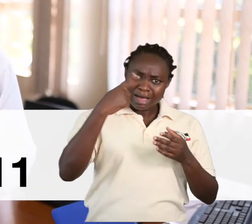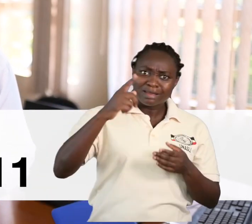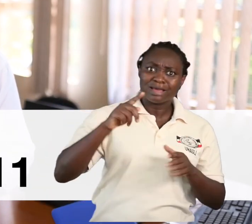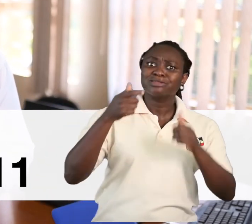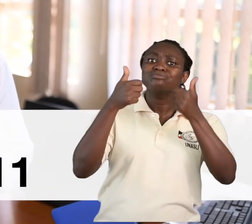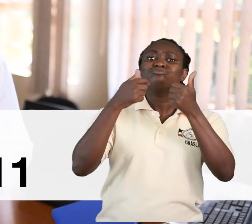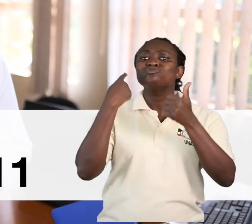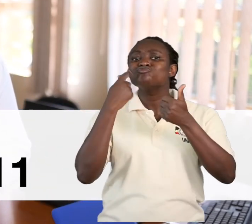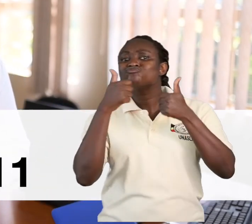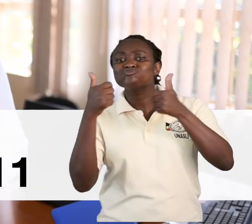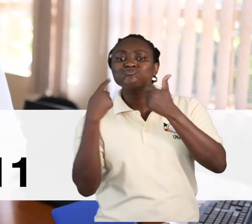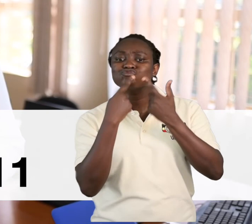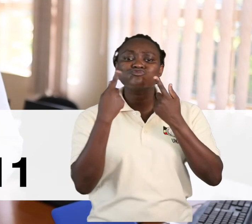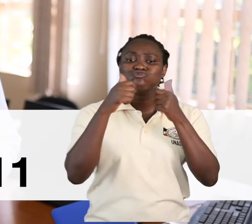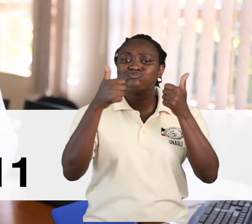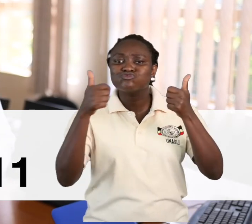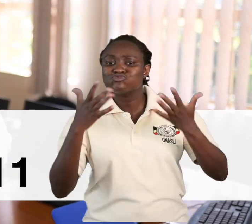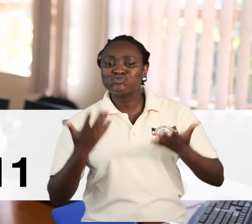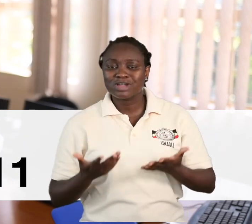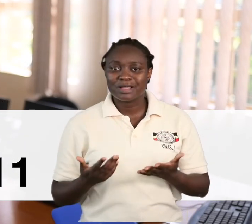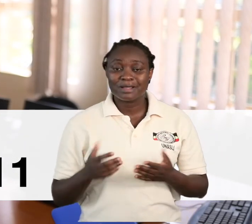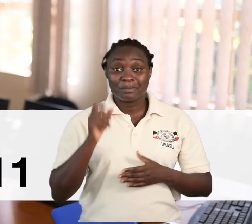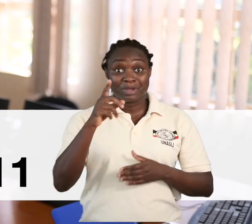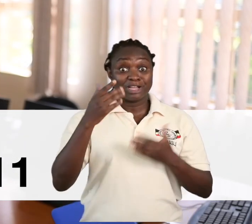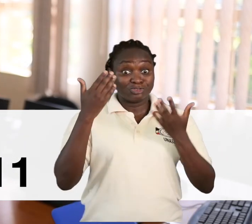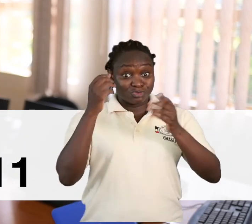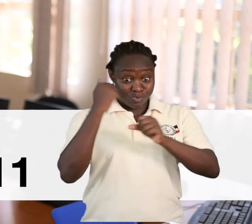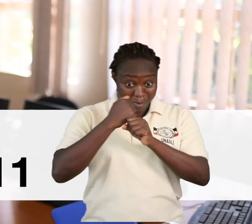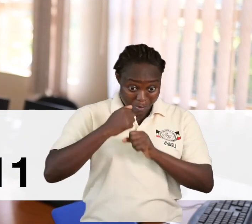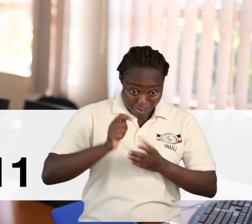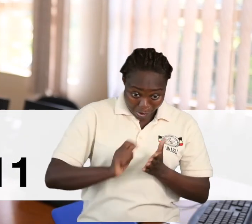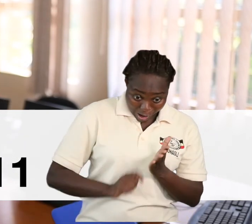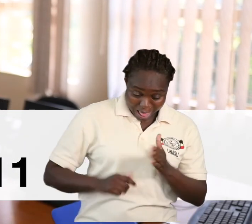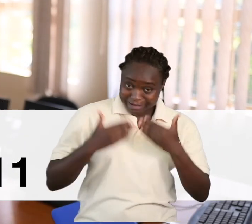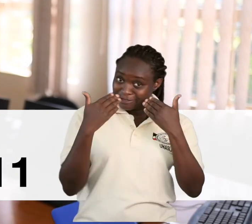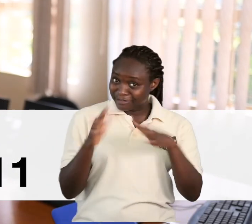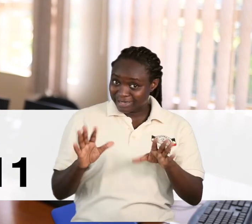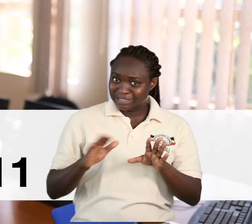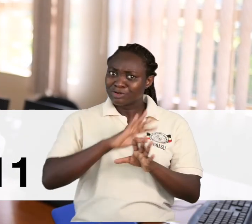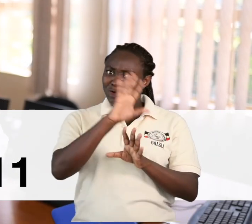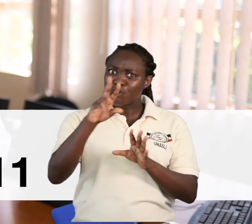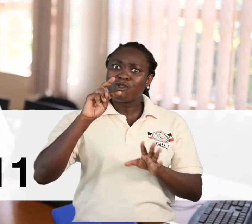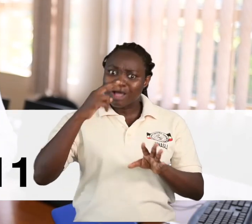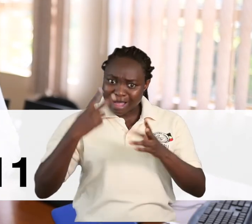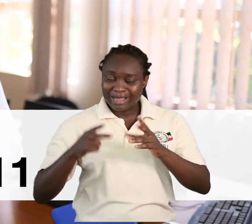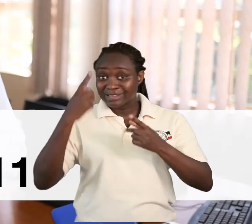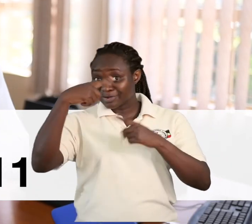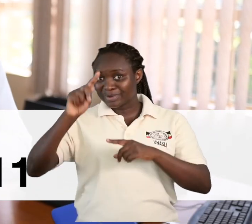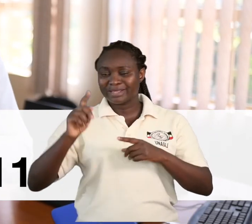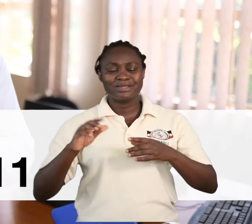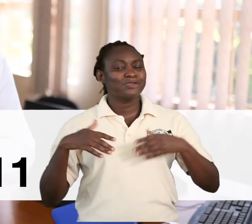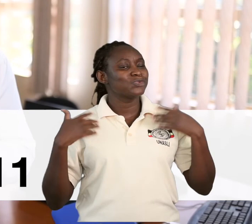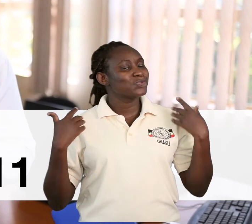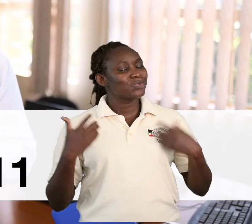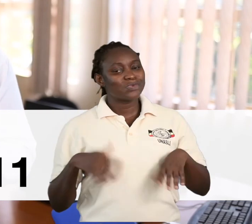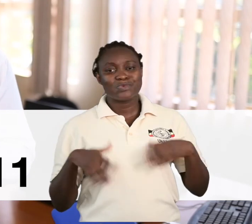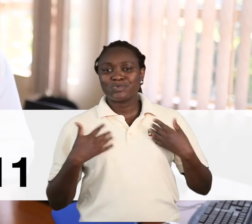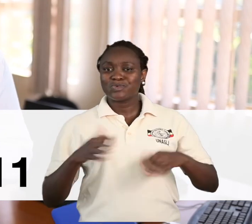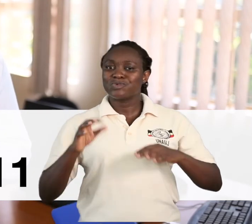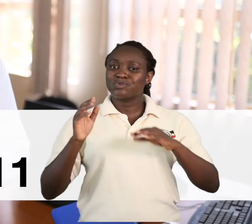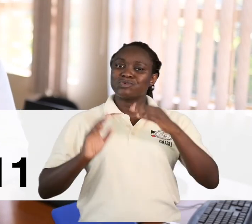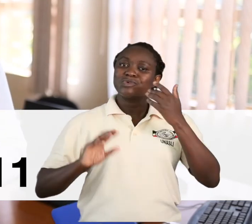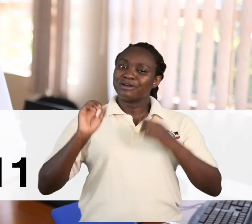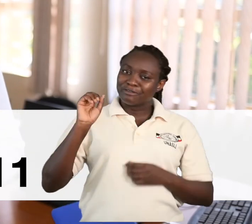answers. If someone finishes first and has all answers right, then they are the